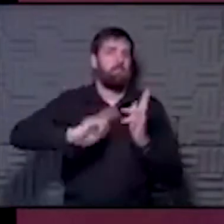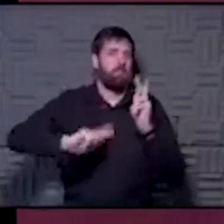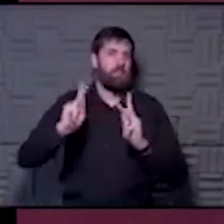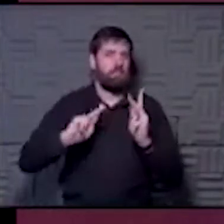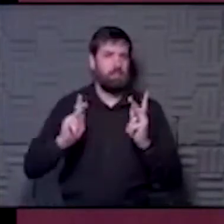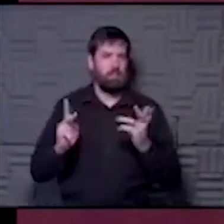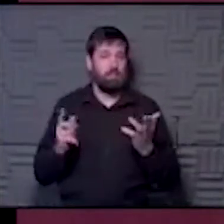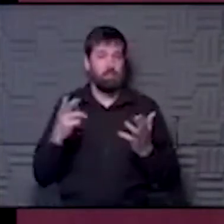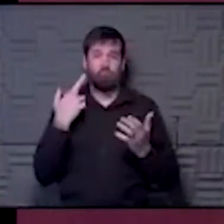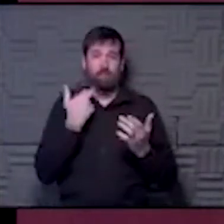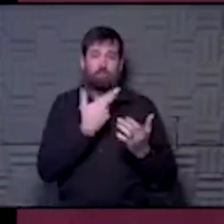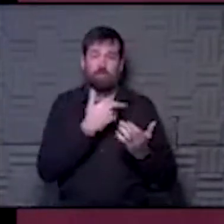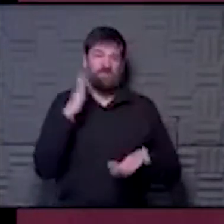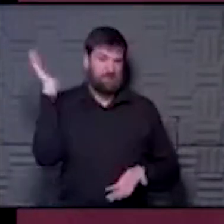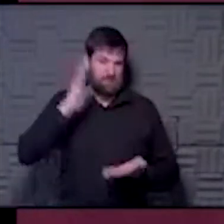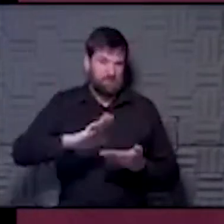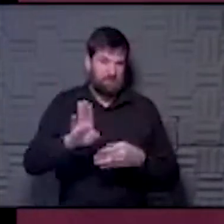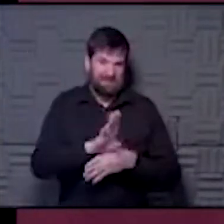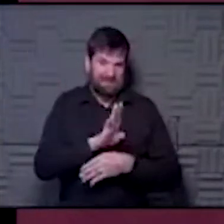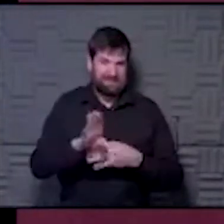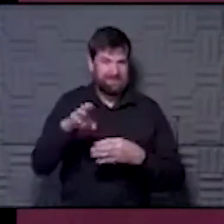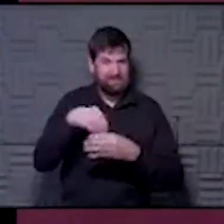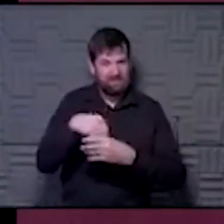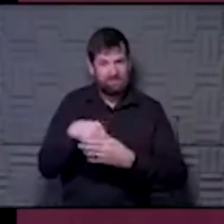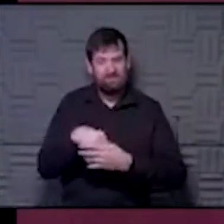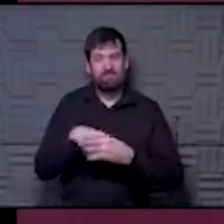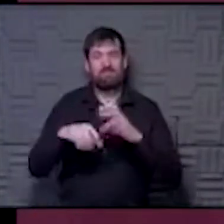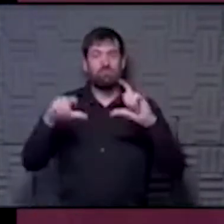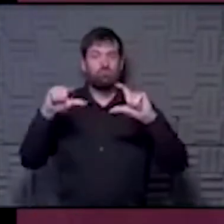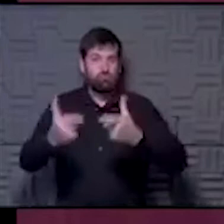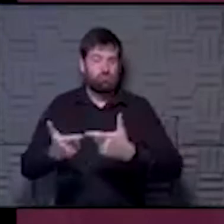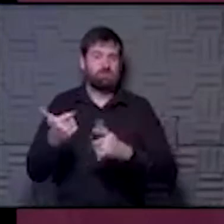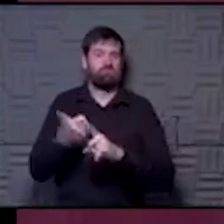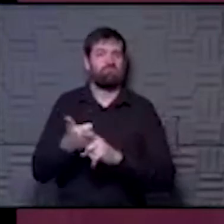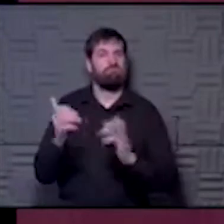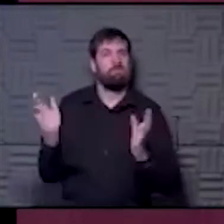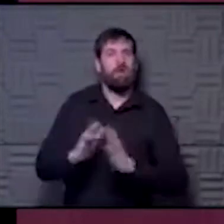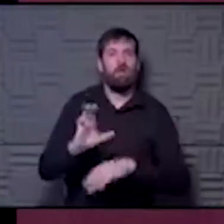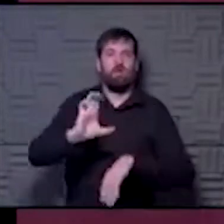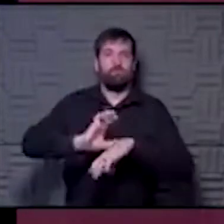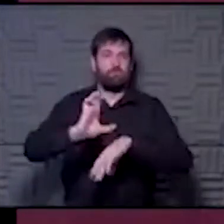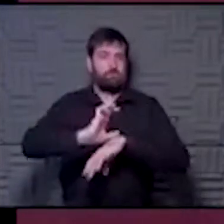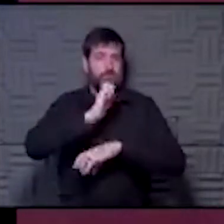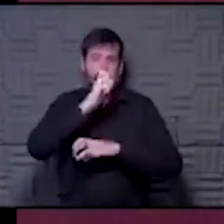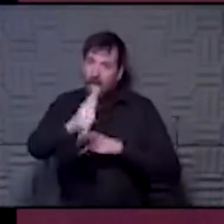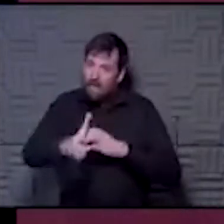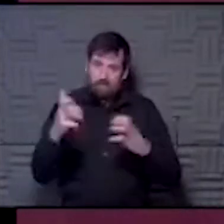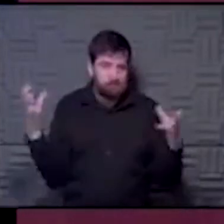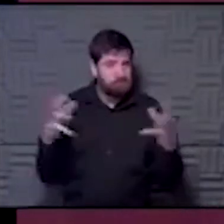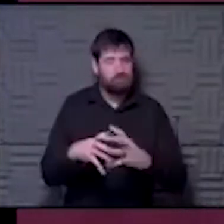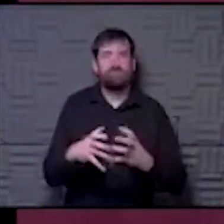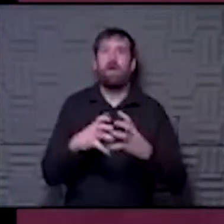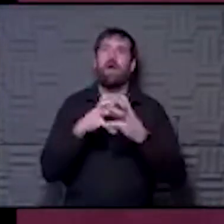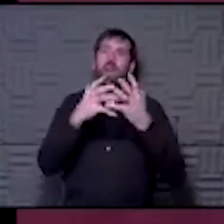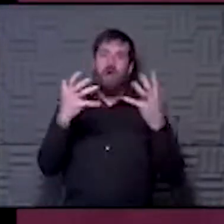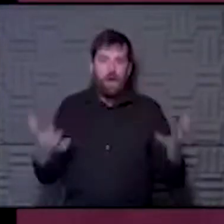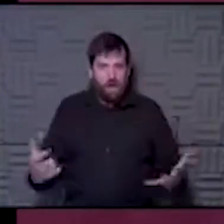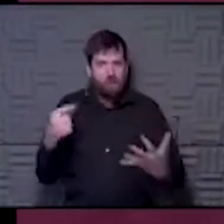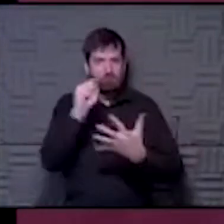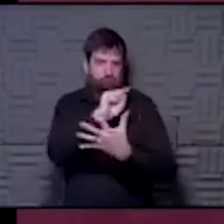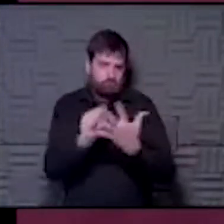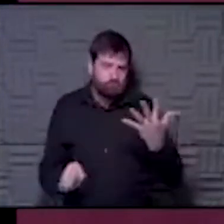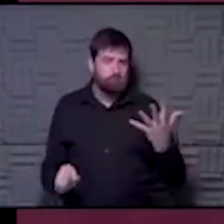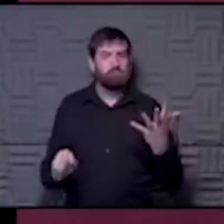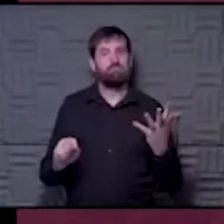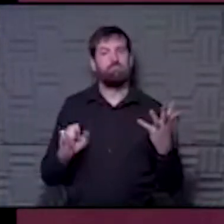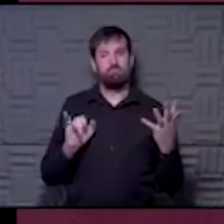And the restaurants are not as busy on the inside. The groups I've heard about are smaller. Churches aren't gathering. There are just a lot of things that say to me,